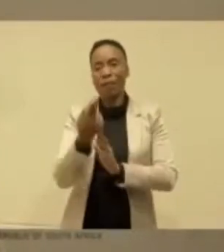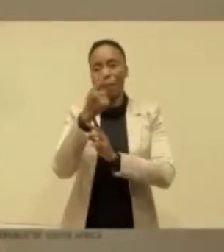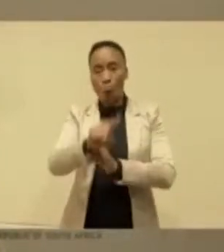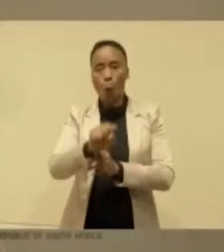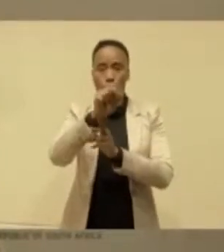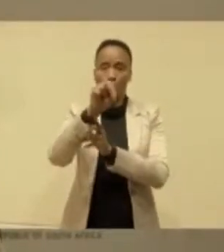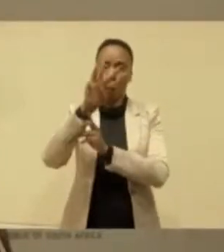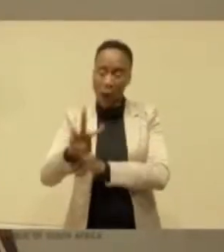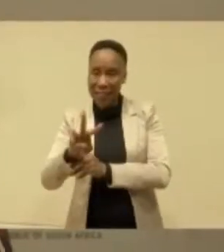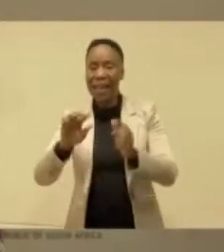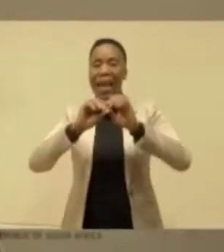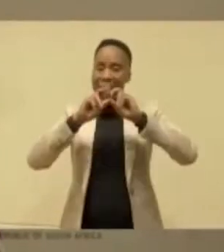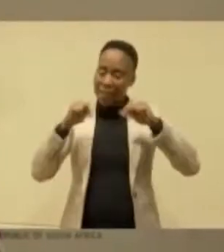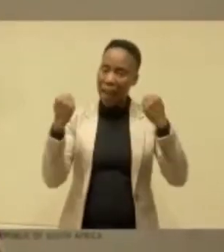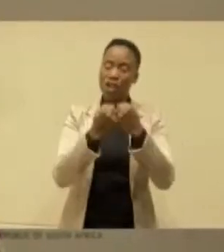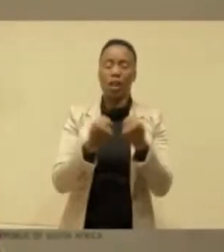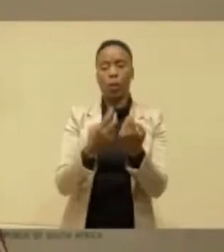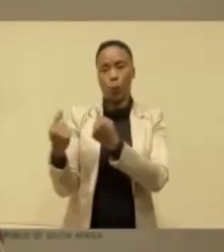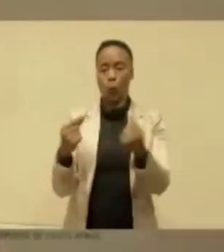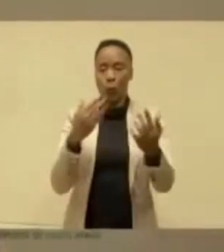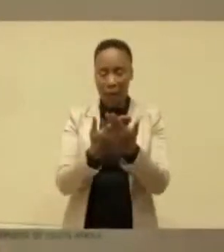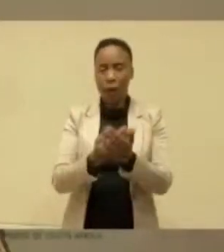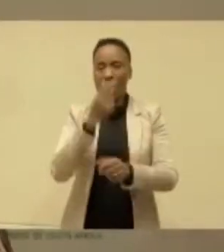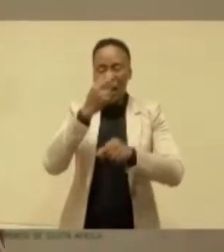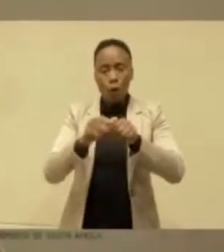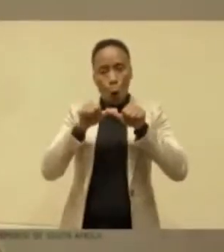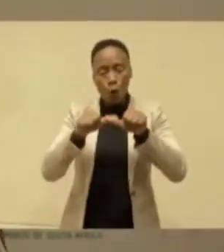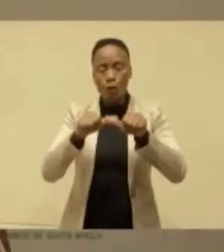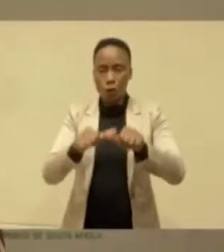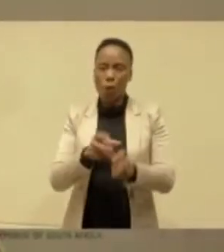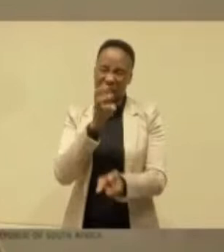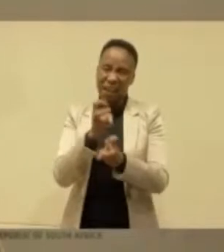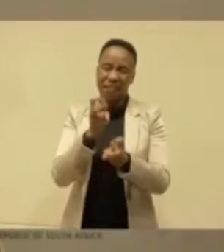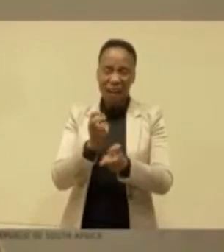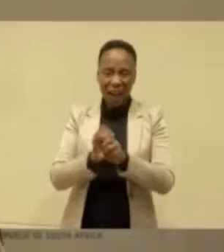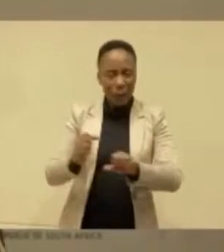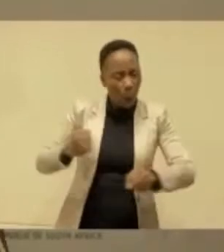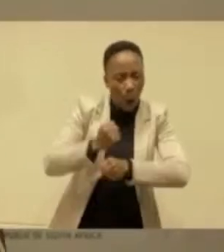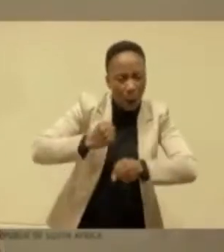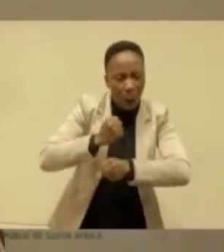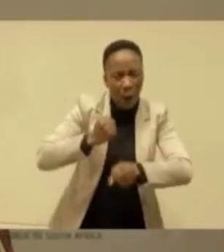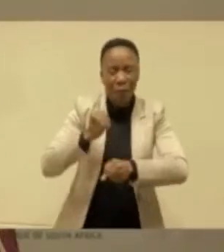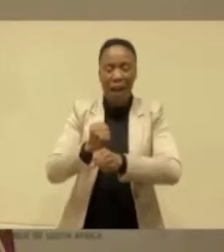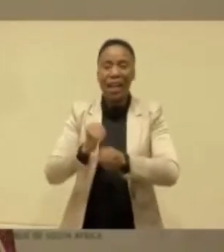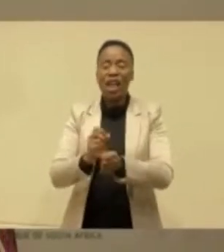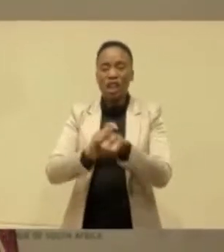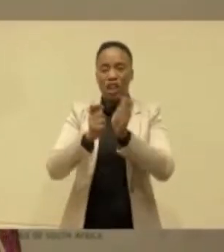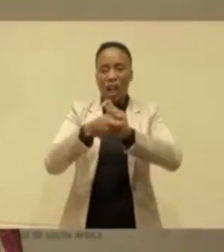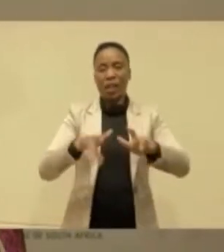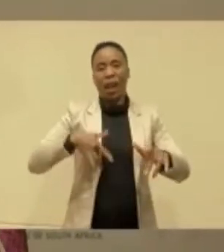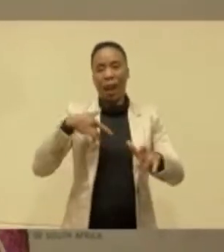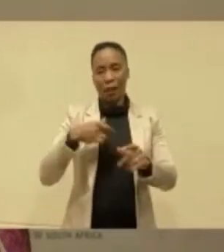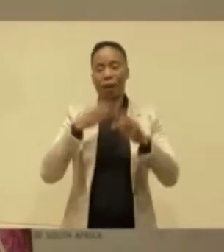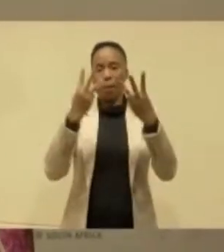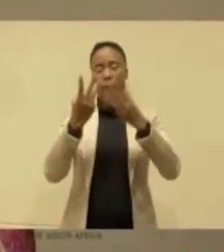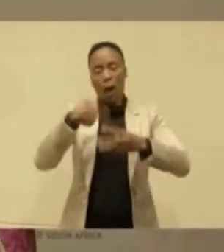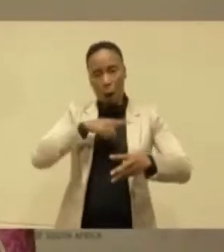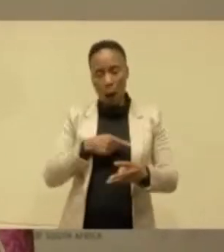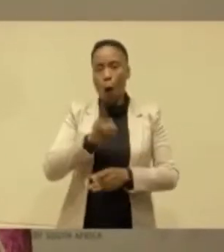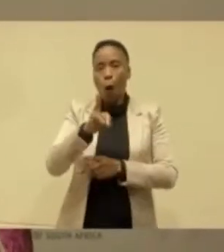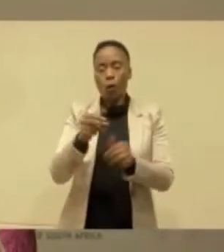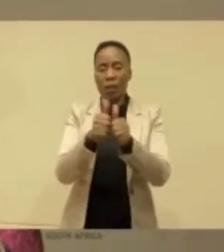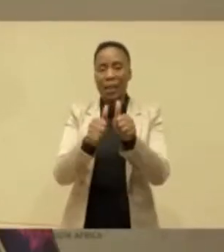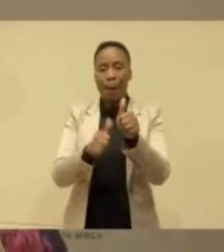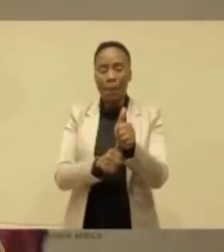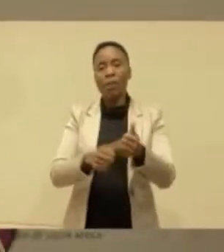nation let's continue with our hard work and challenge lives for our people and also deputy chair let me keep